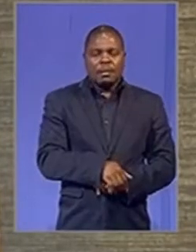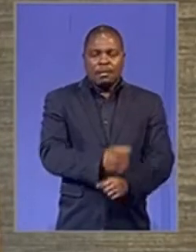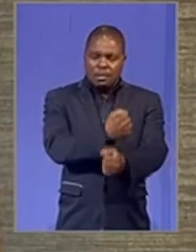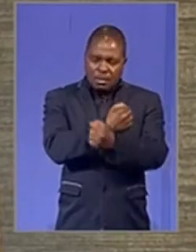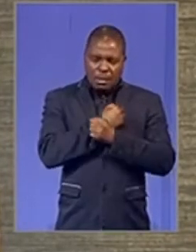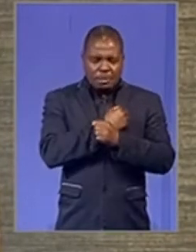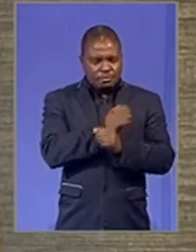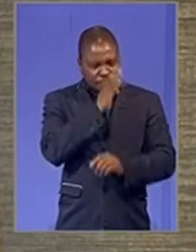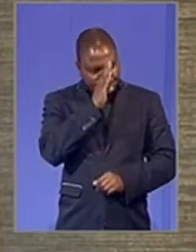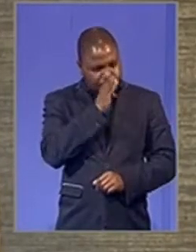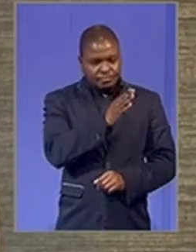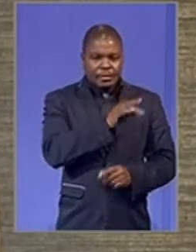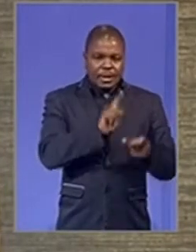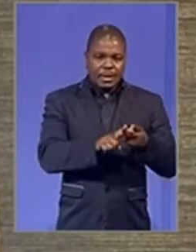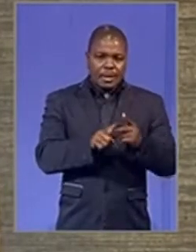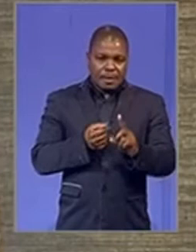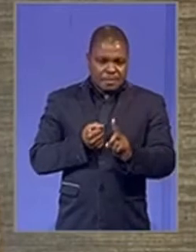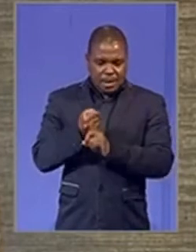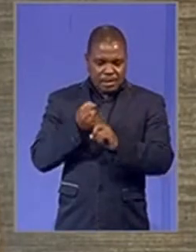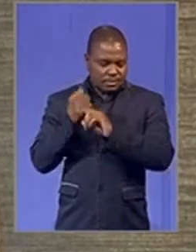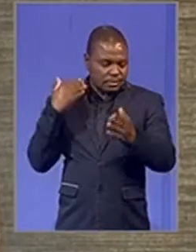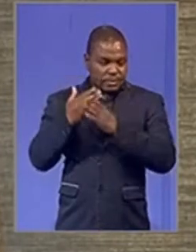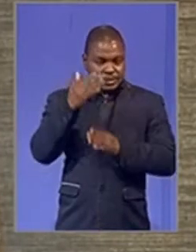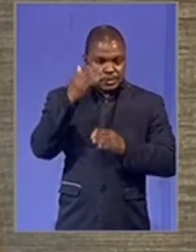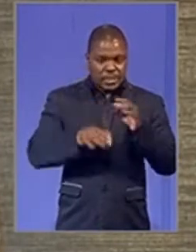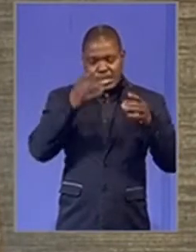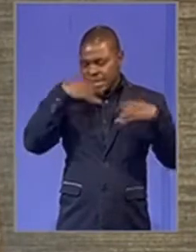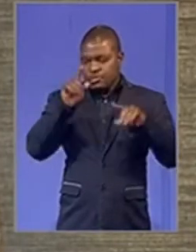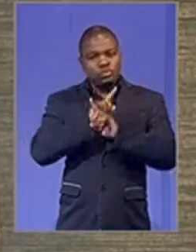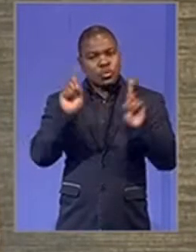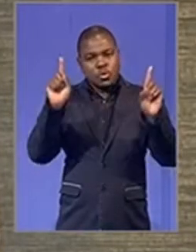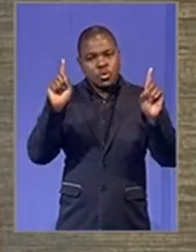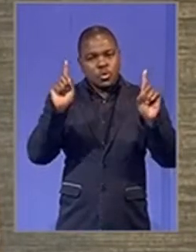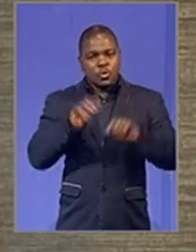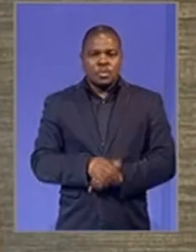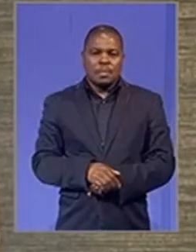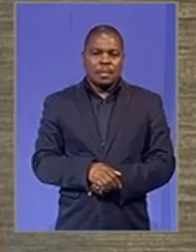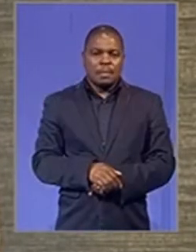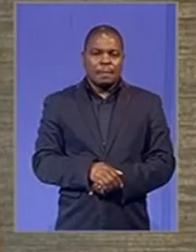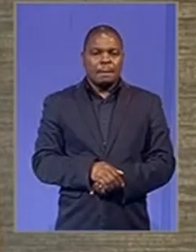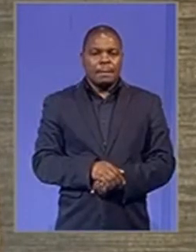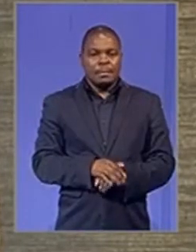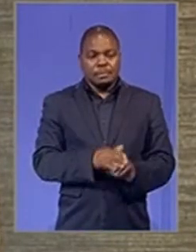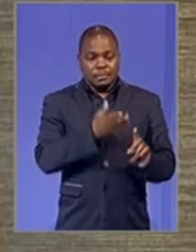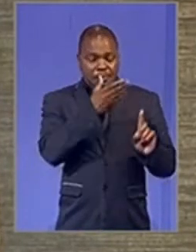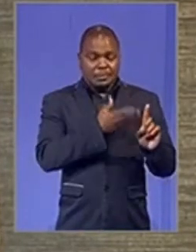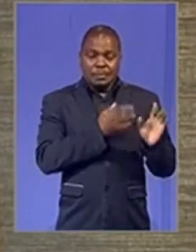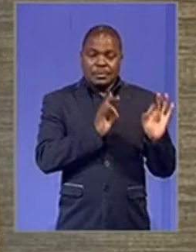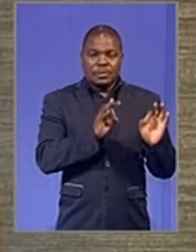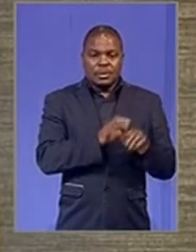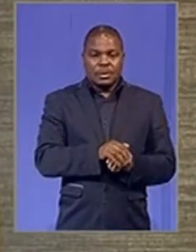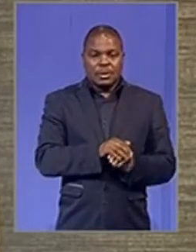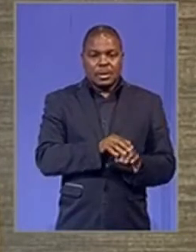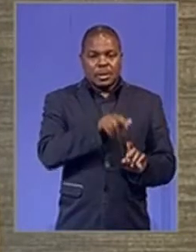love. Fight till the end. You don't give up. That's I think we saw a person that